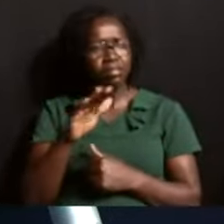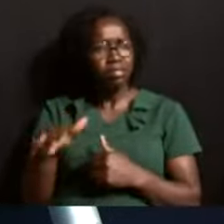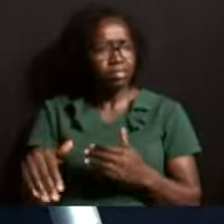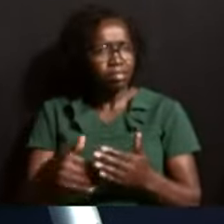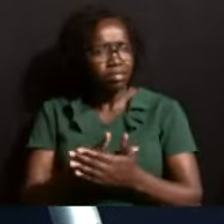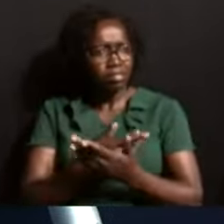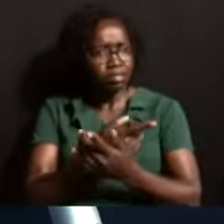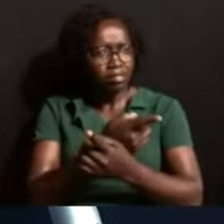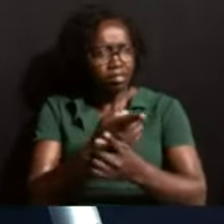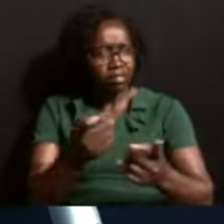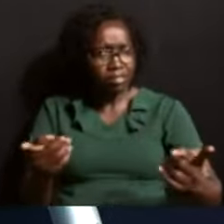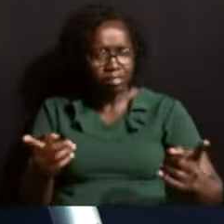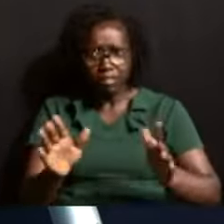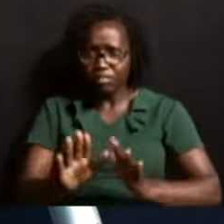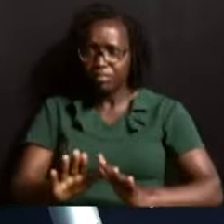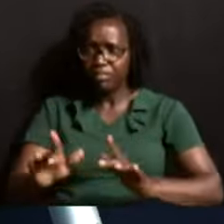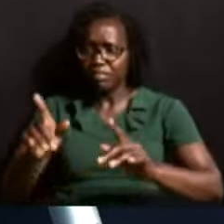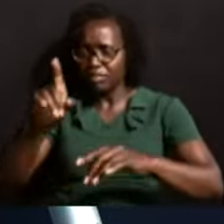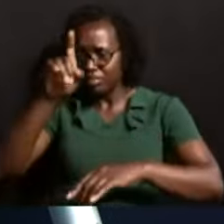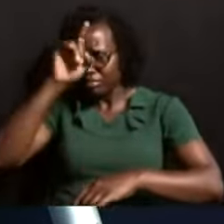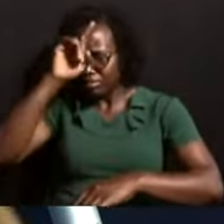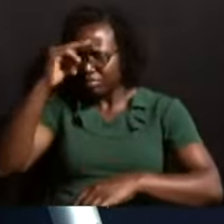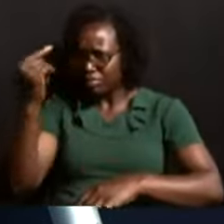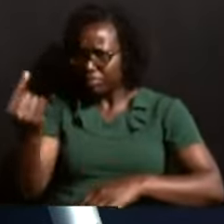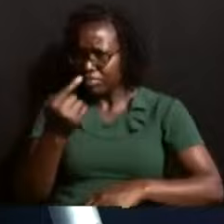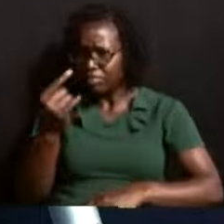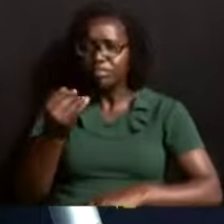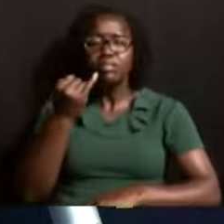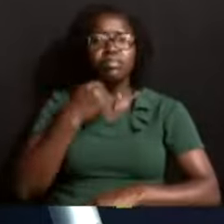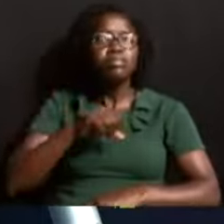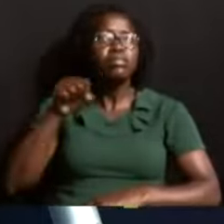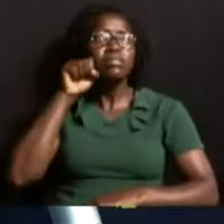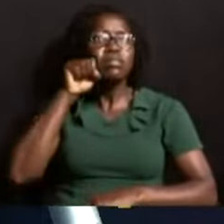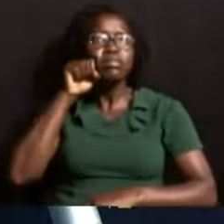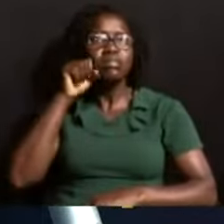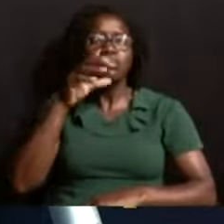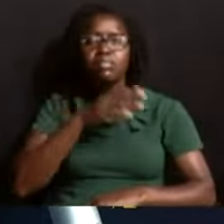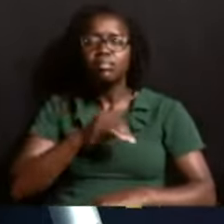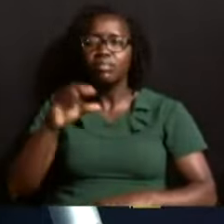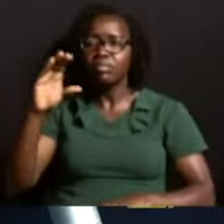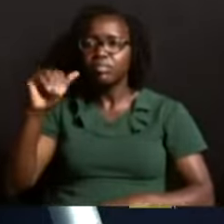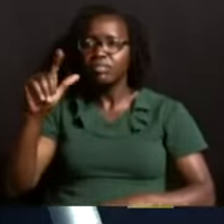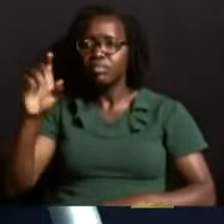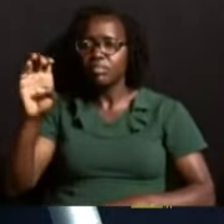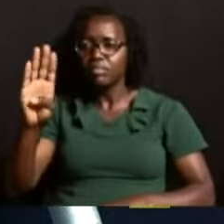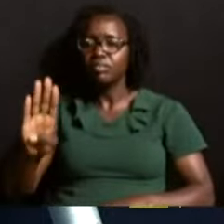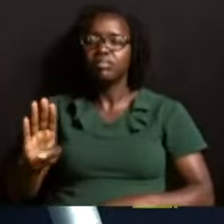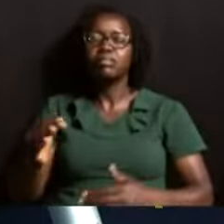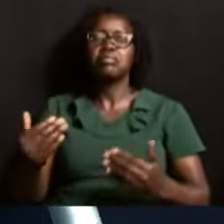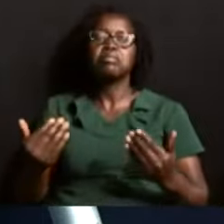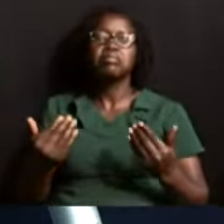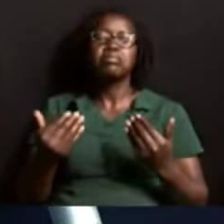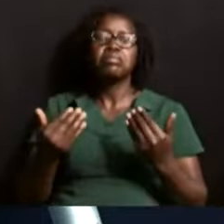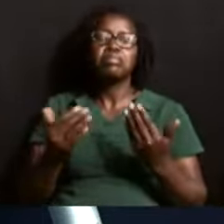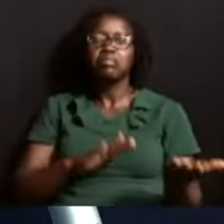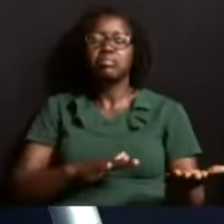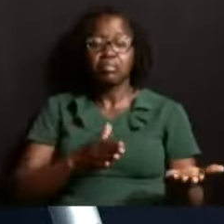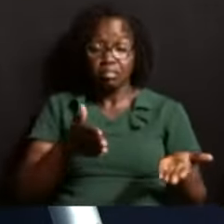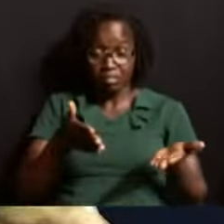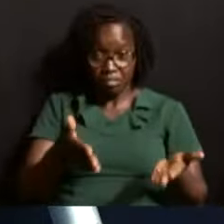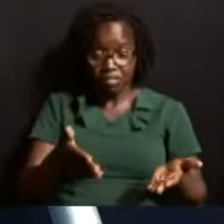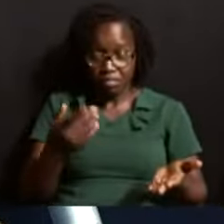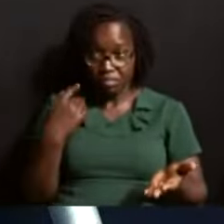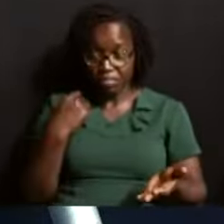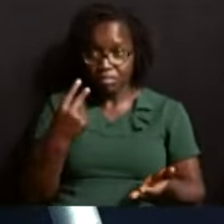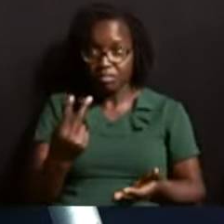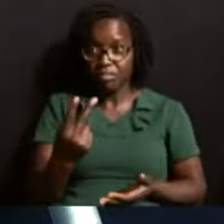who came out of Egypt, except for Joshua and Caleb, you will die in the wilderness. And number